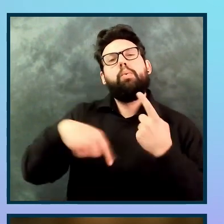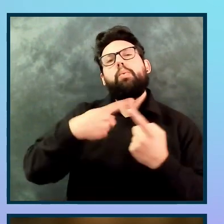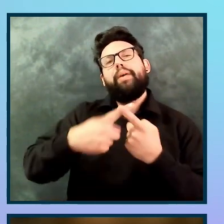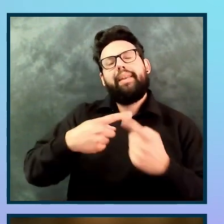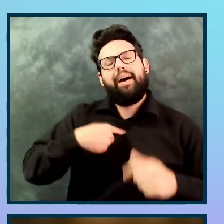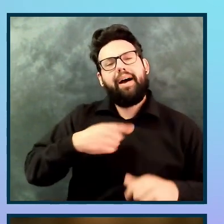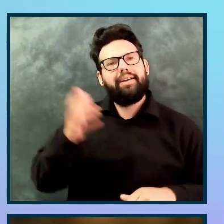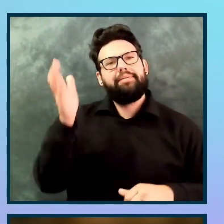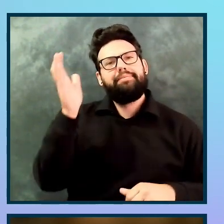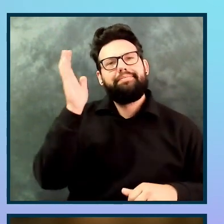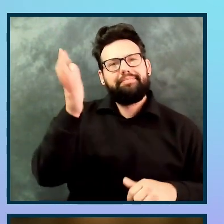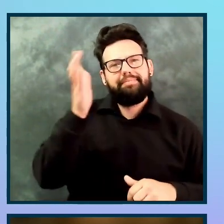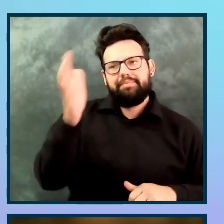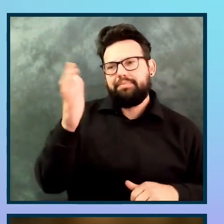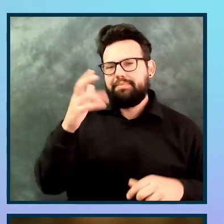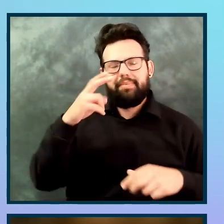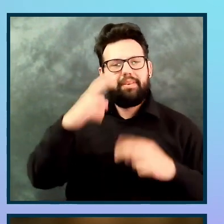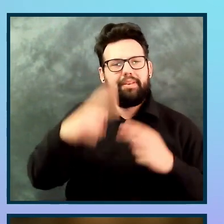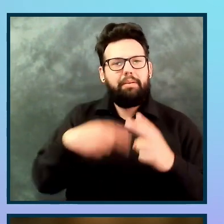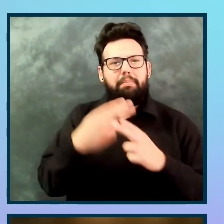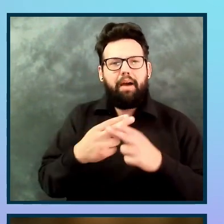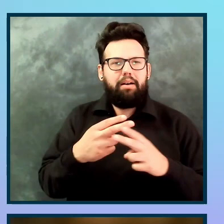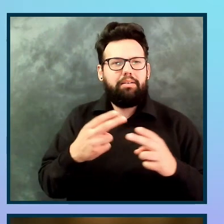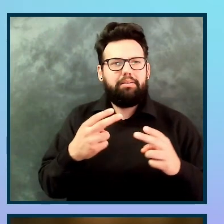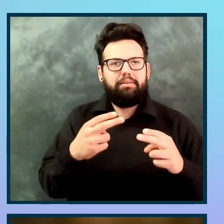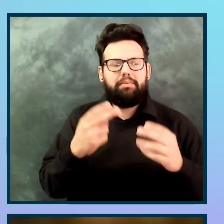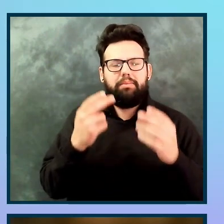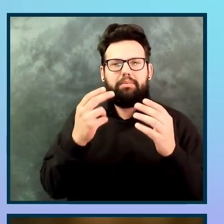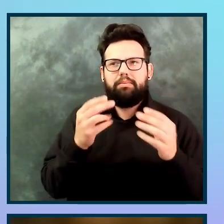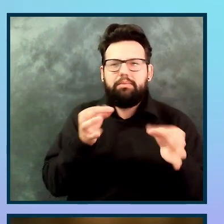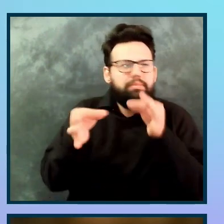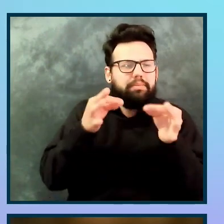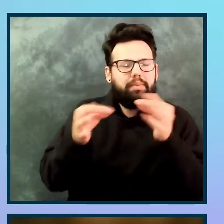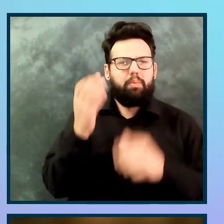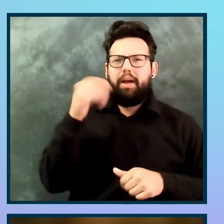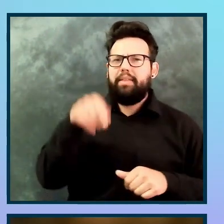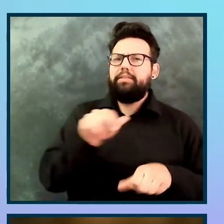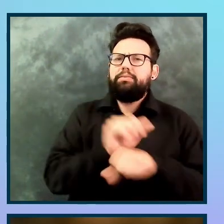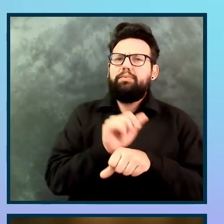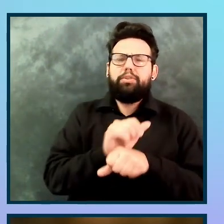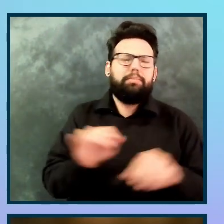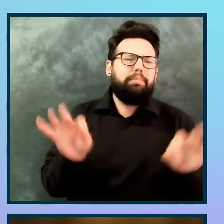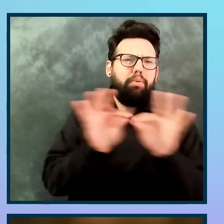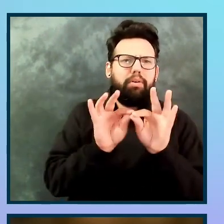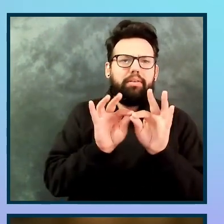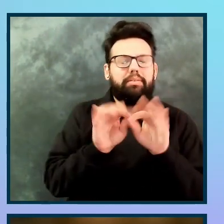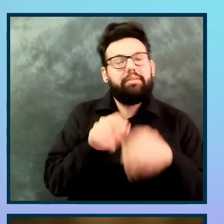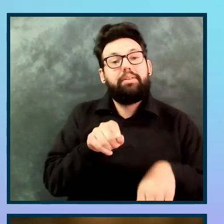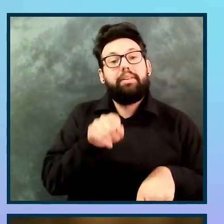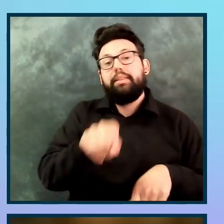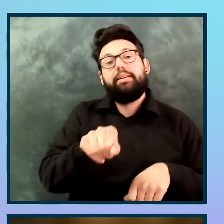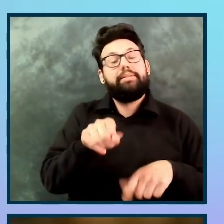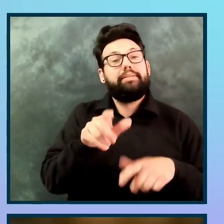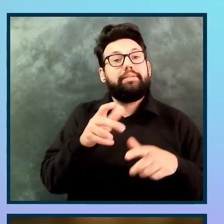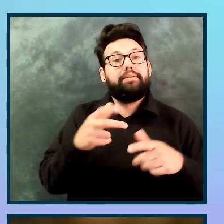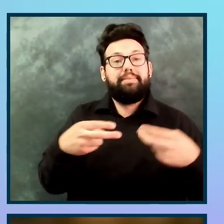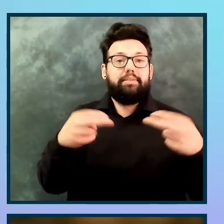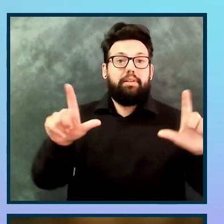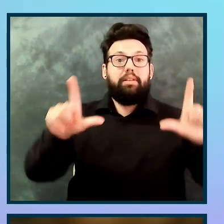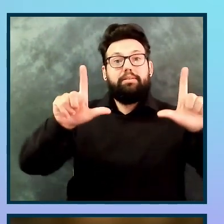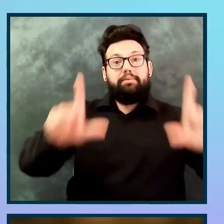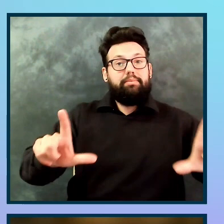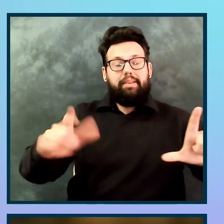about why we need to do this work and why it's important. So on this slide, I have a picture of a